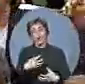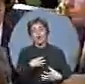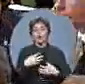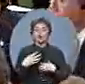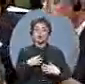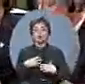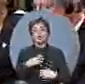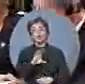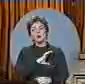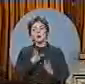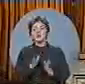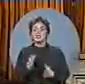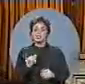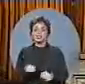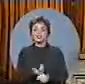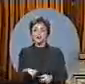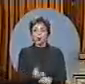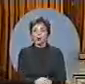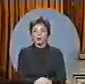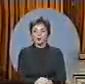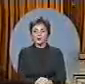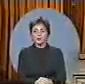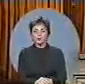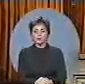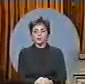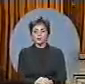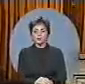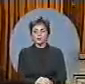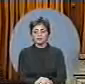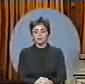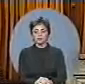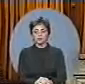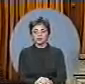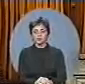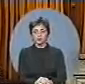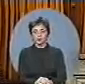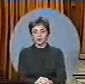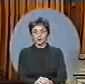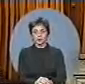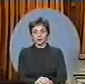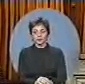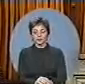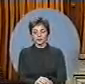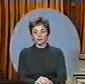Honourable Deputy. Honourable Member for Westmount, Ville-Marie.